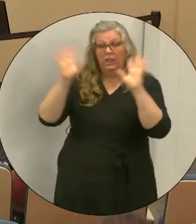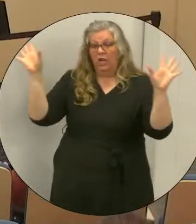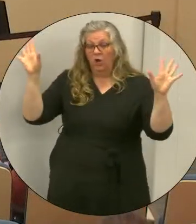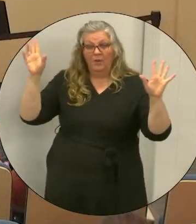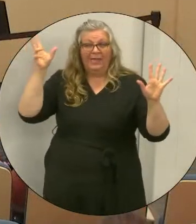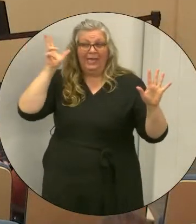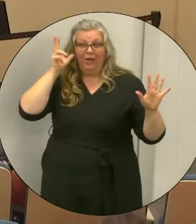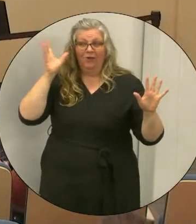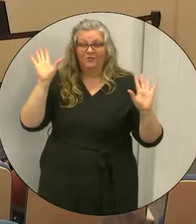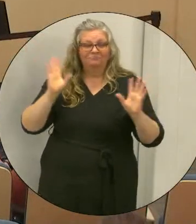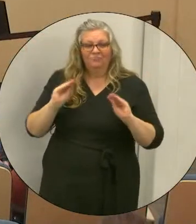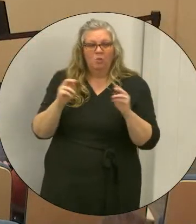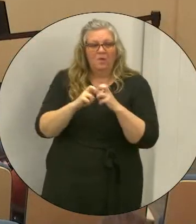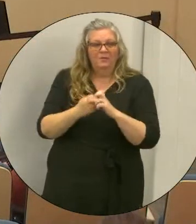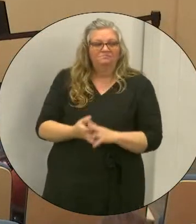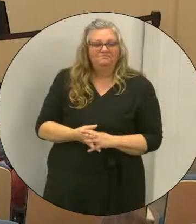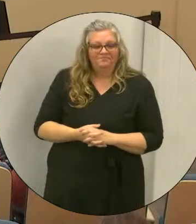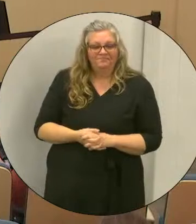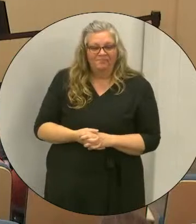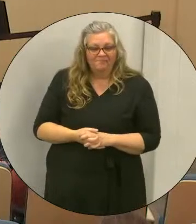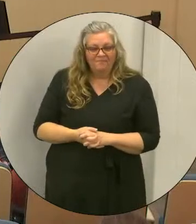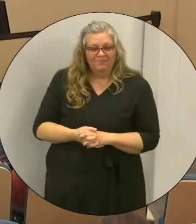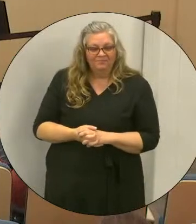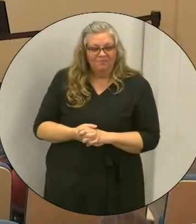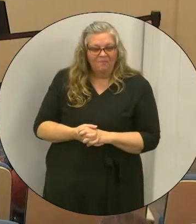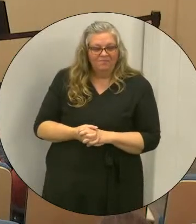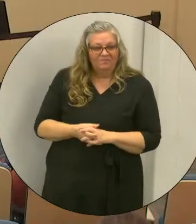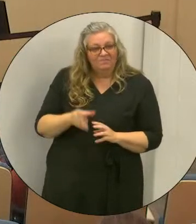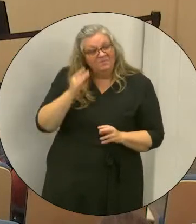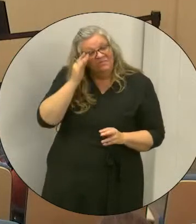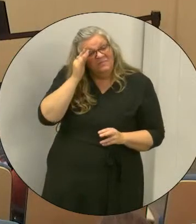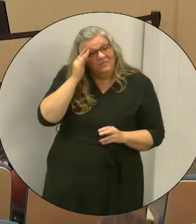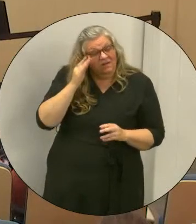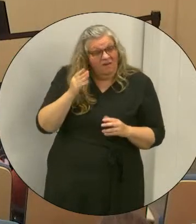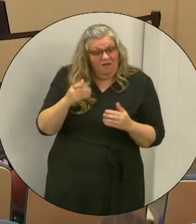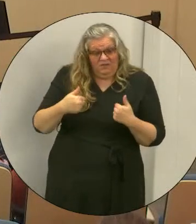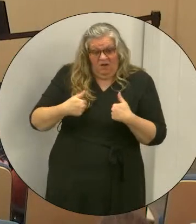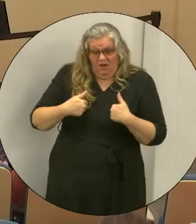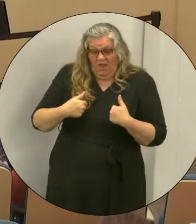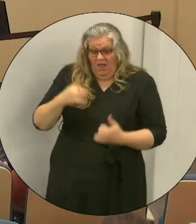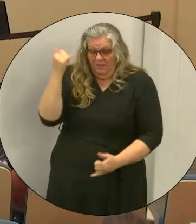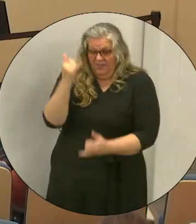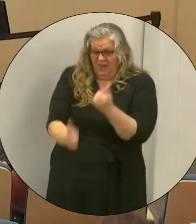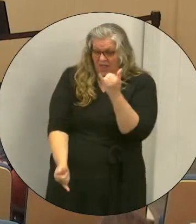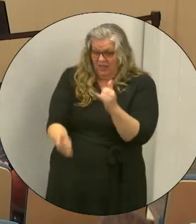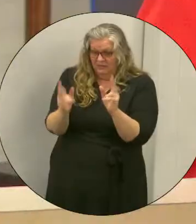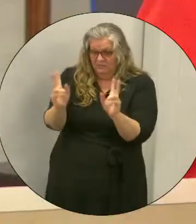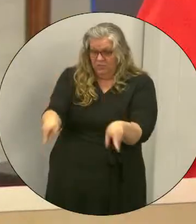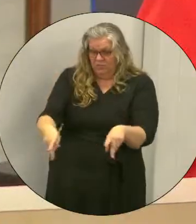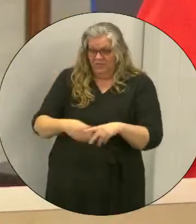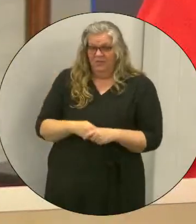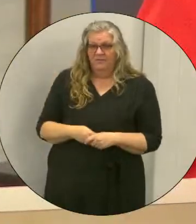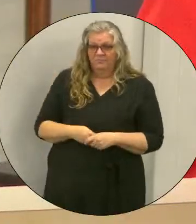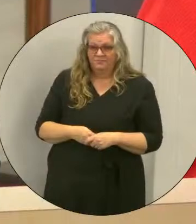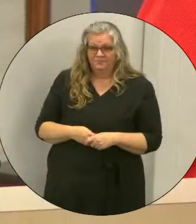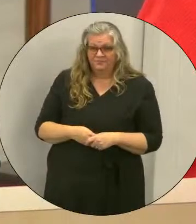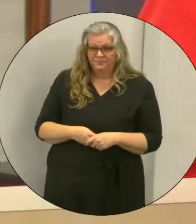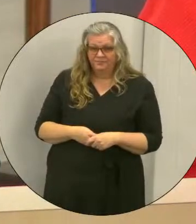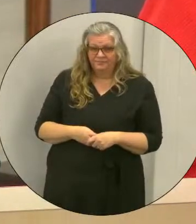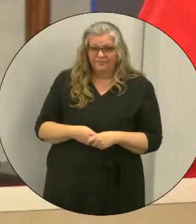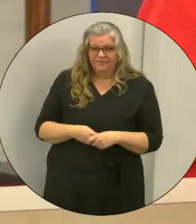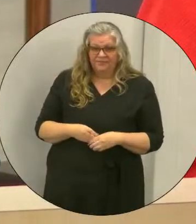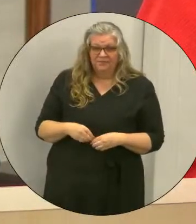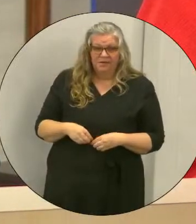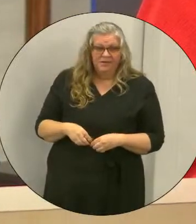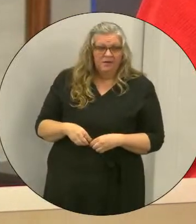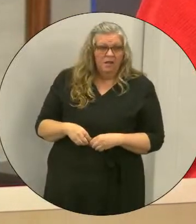no problems there. So I think I might be the last person, and so like I said, as